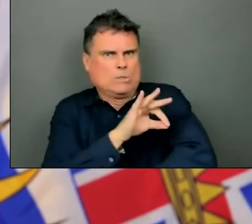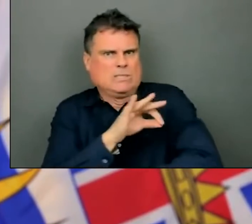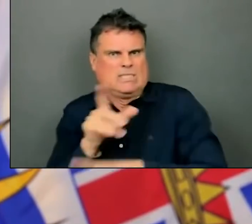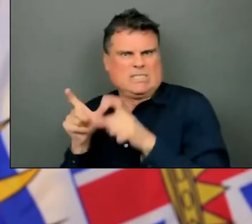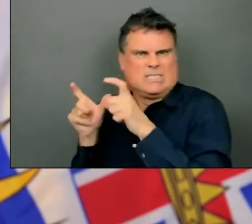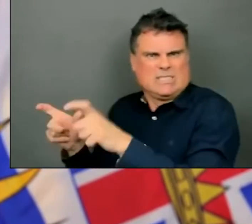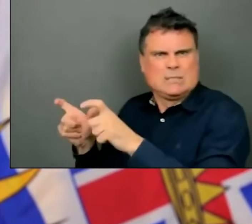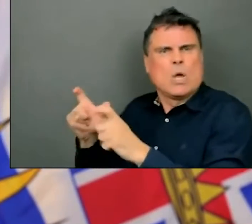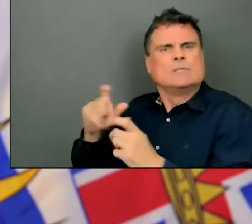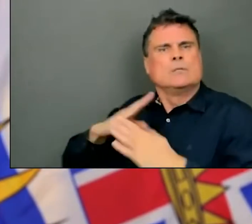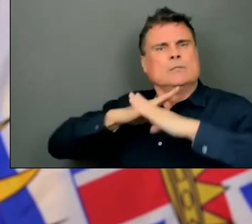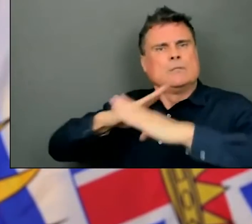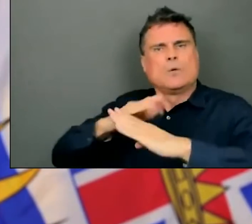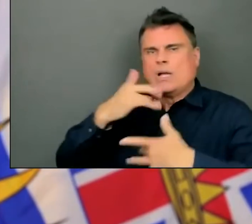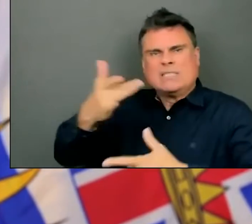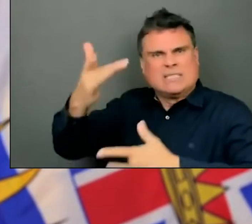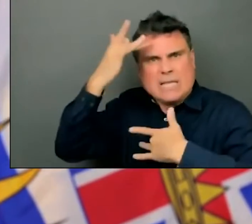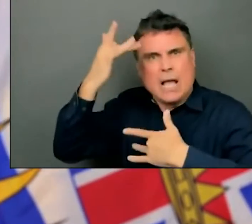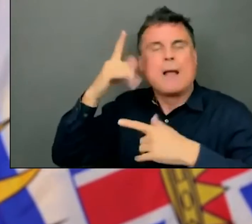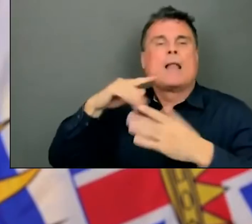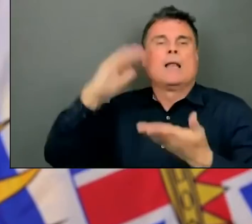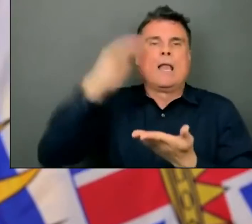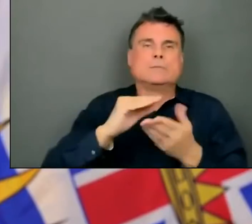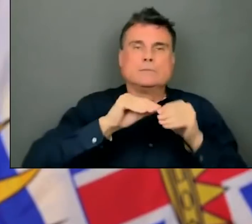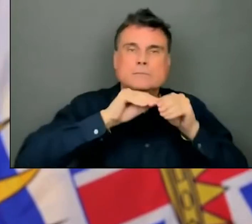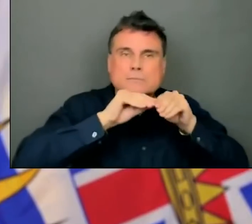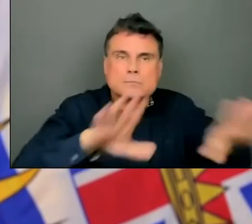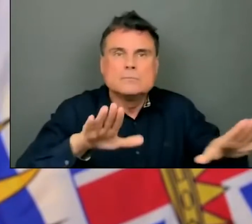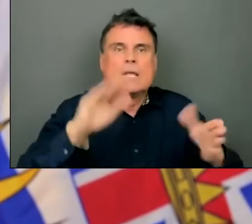it prevents illness. So please, if you've